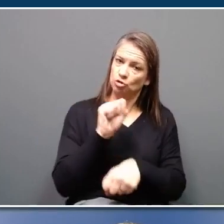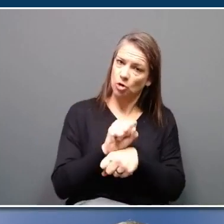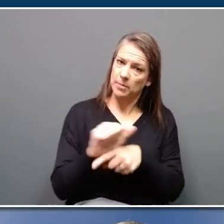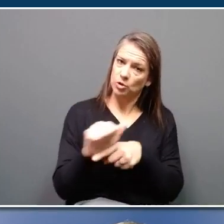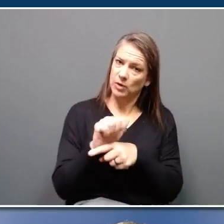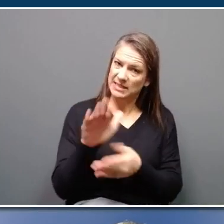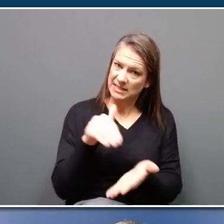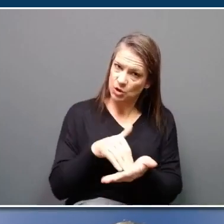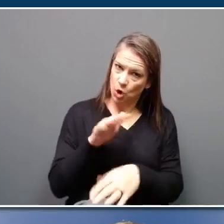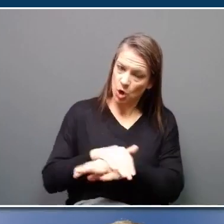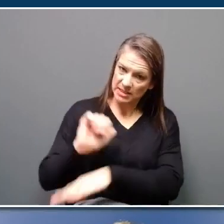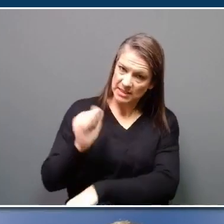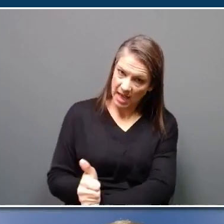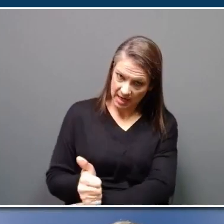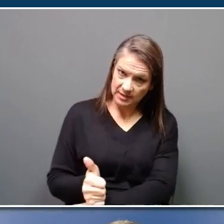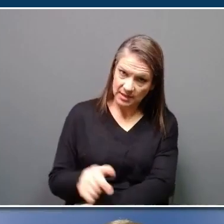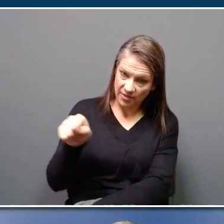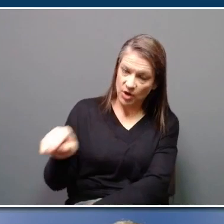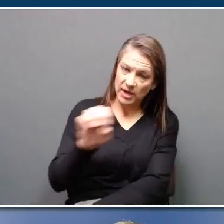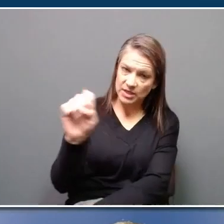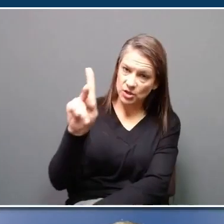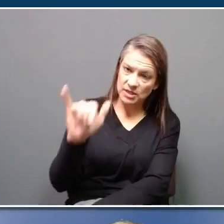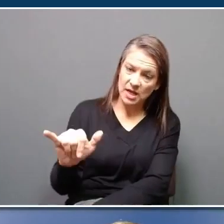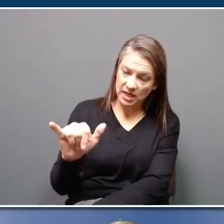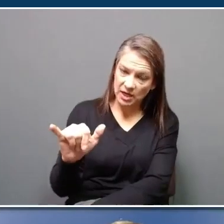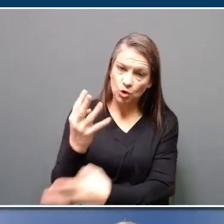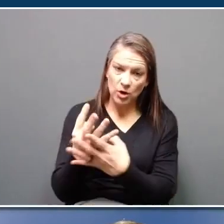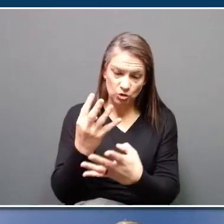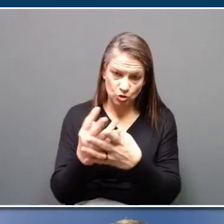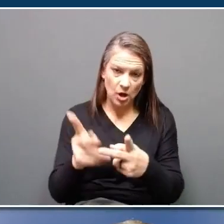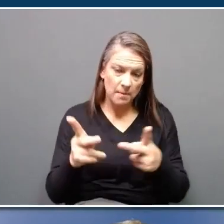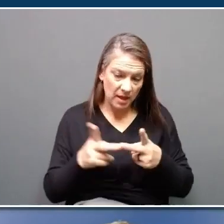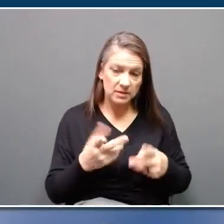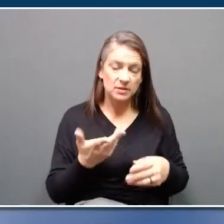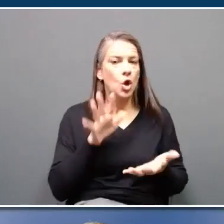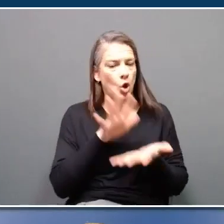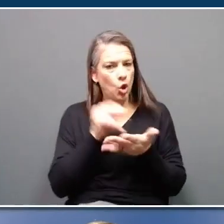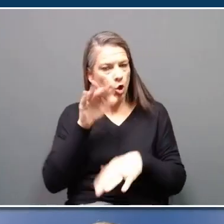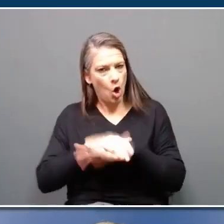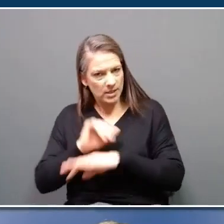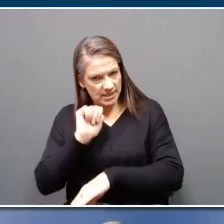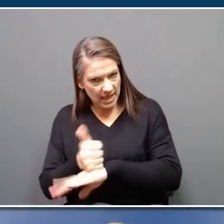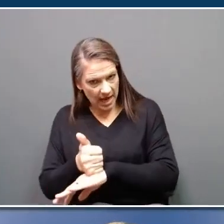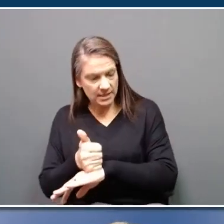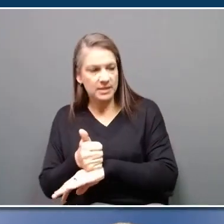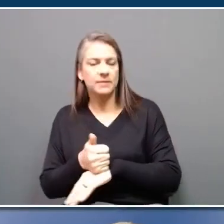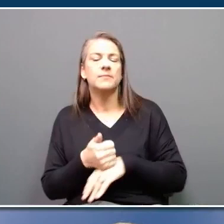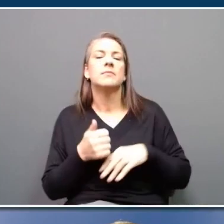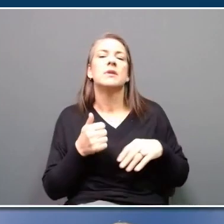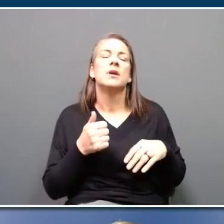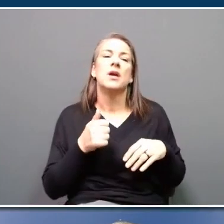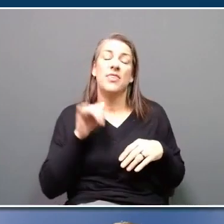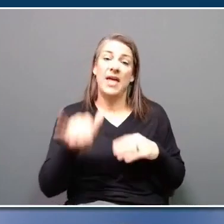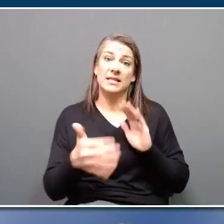on site at the Eastern Kentucky Correctional Complex. In other words, learn on site near the end of your sentence those skills